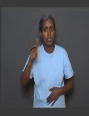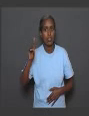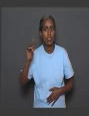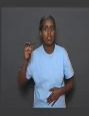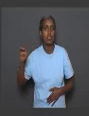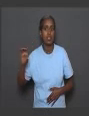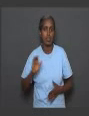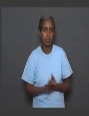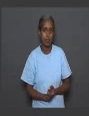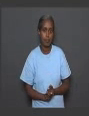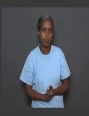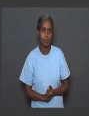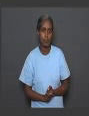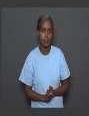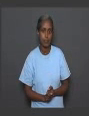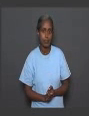EDC.